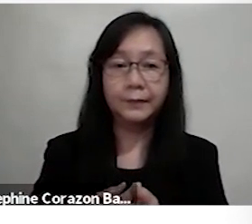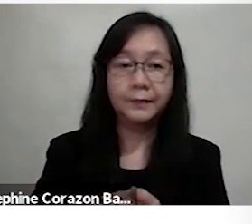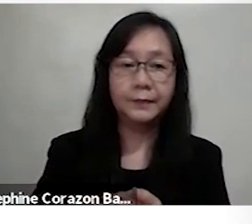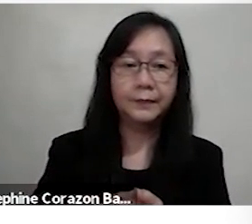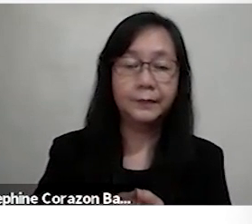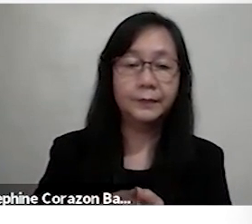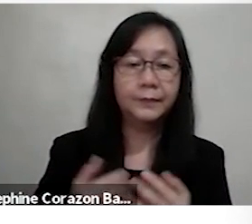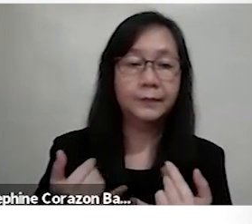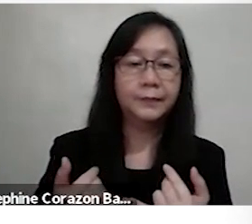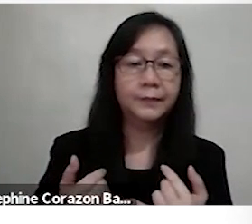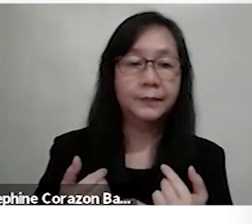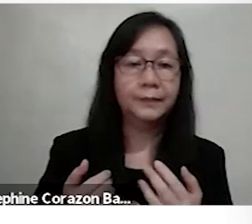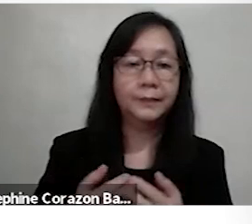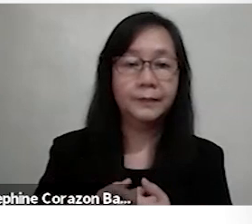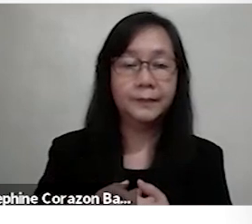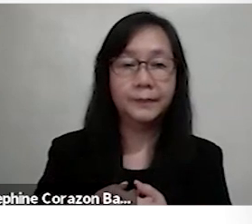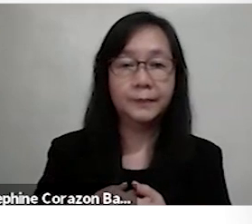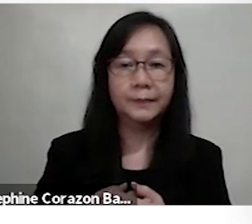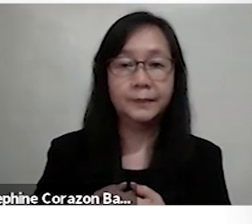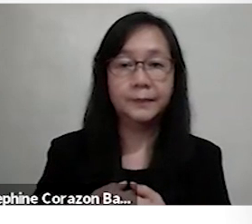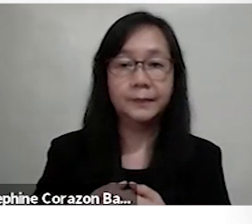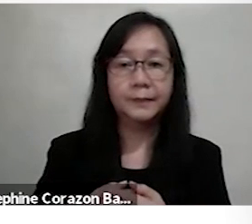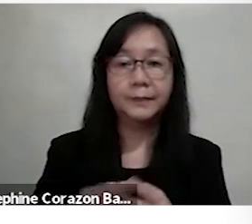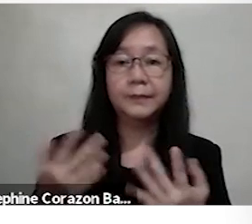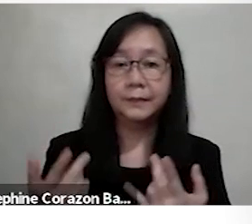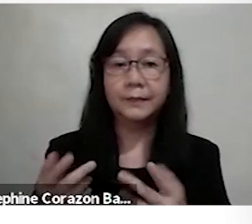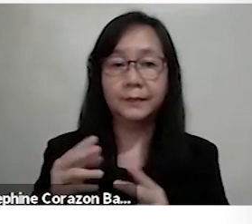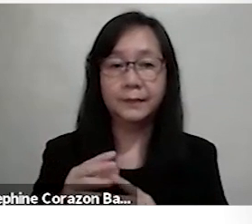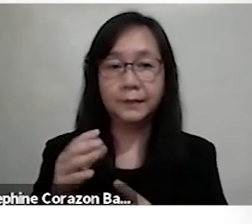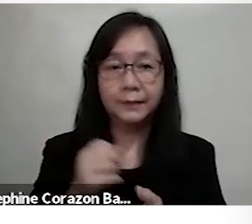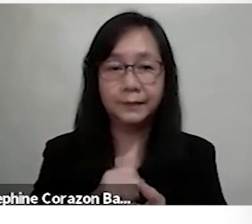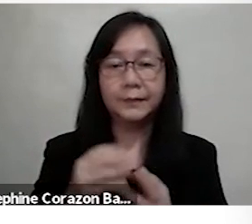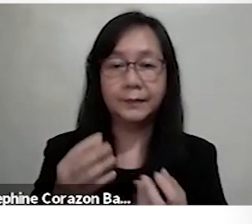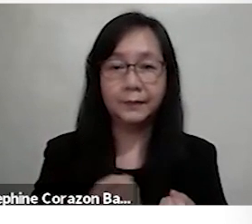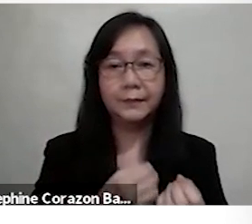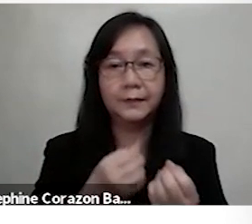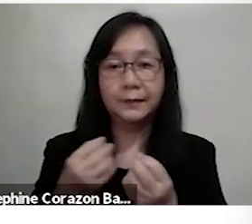submission, and at all process we work with